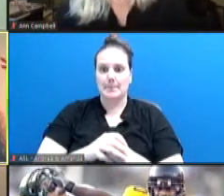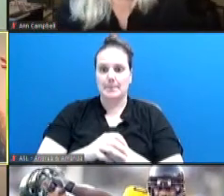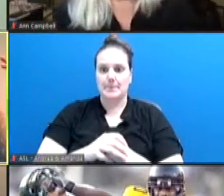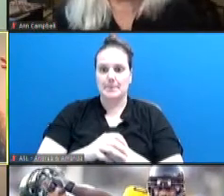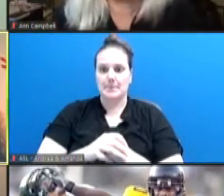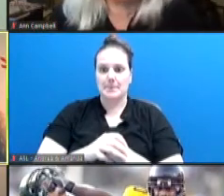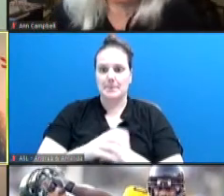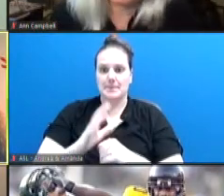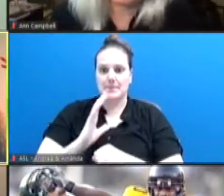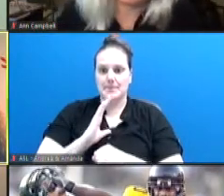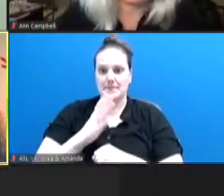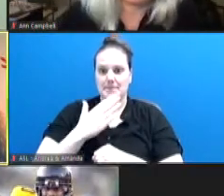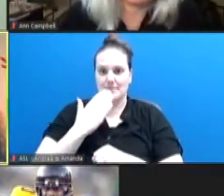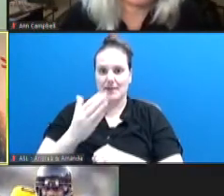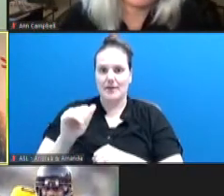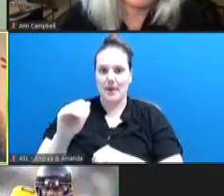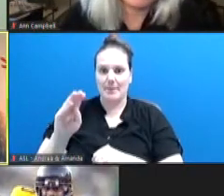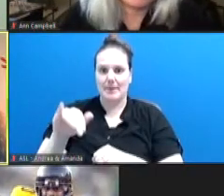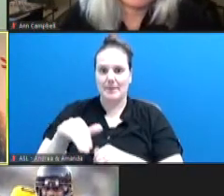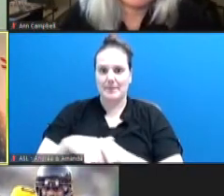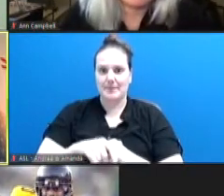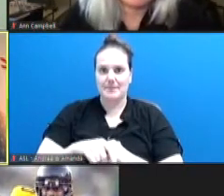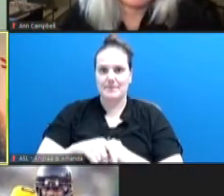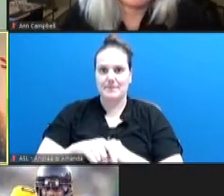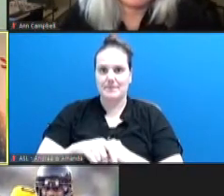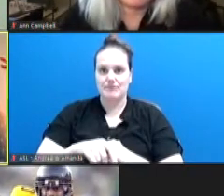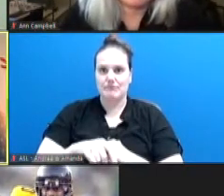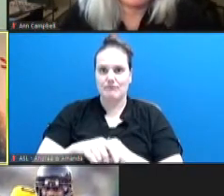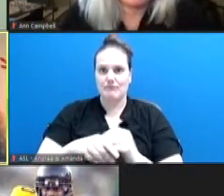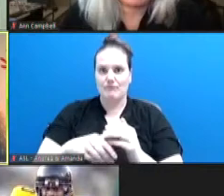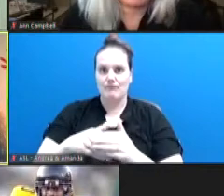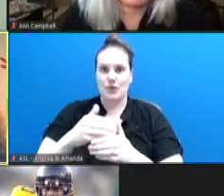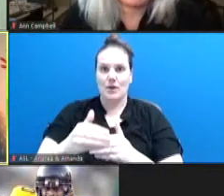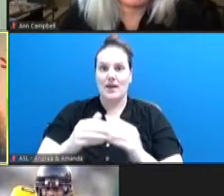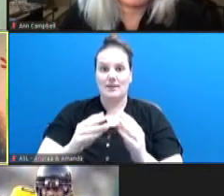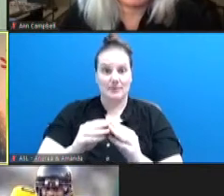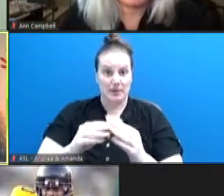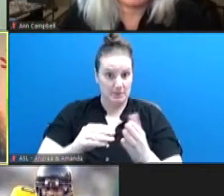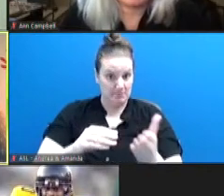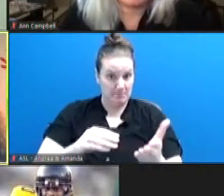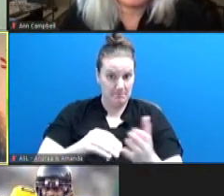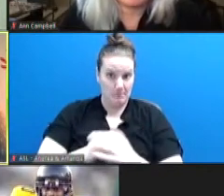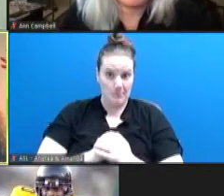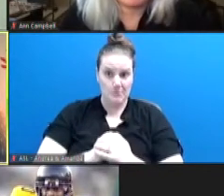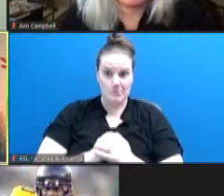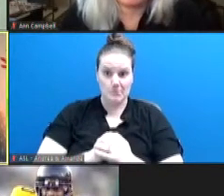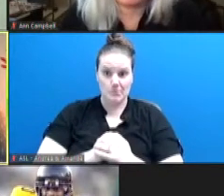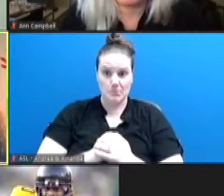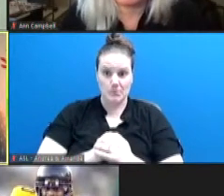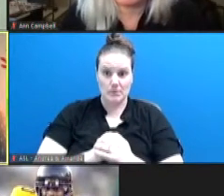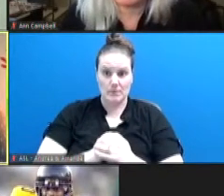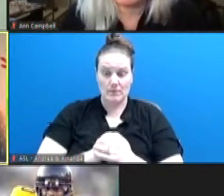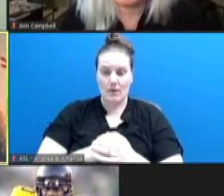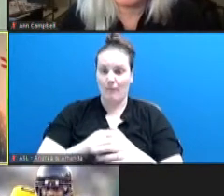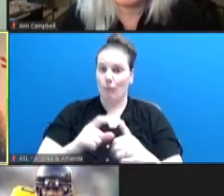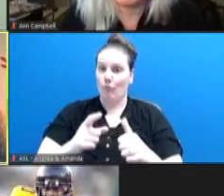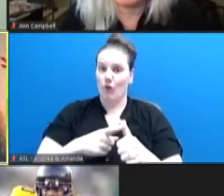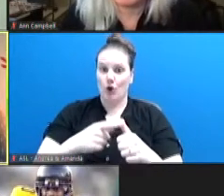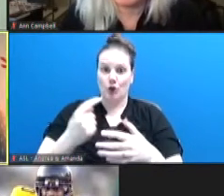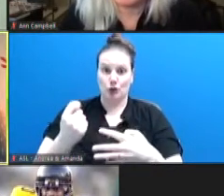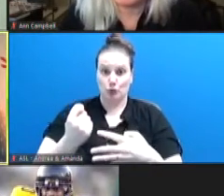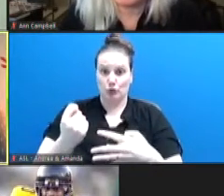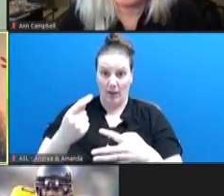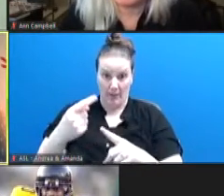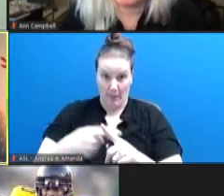Thank you, Amy. And your next meeting is, as they always are, the first Tuesday of the month,